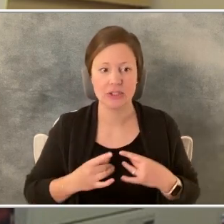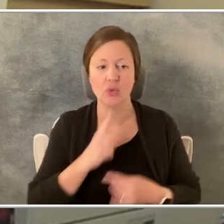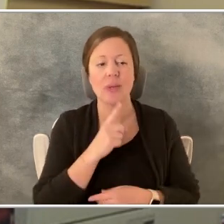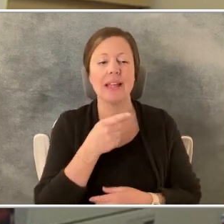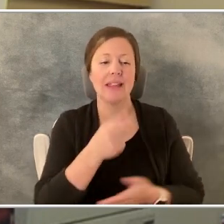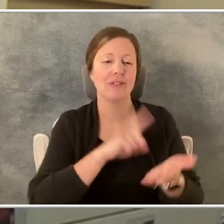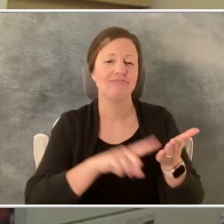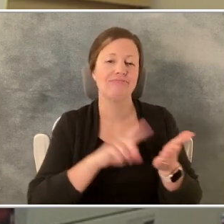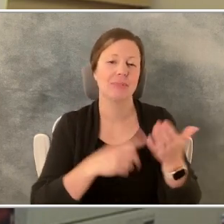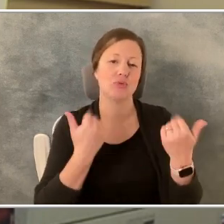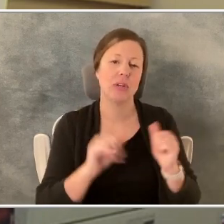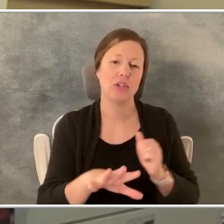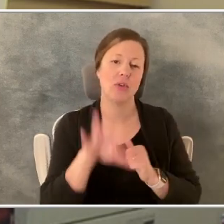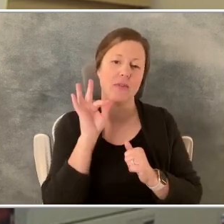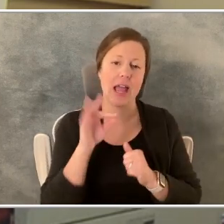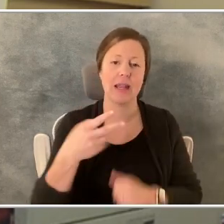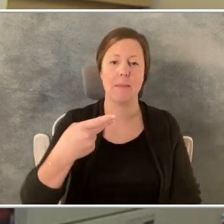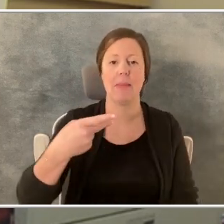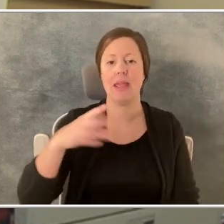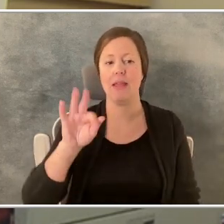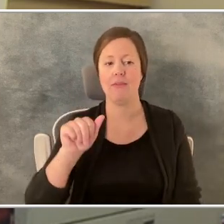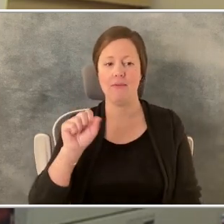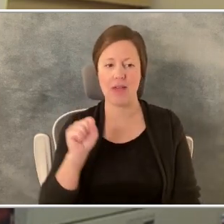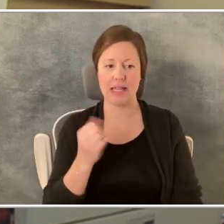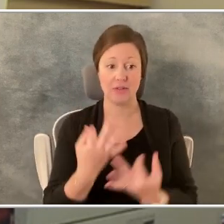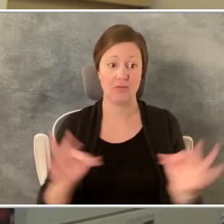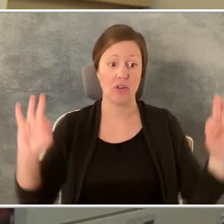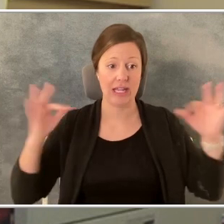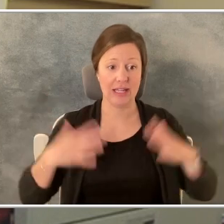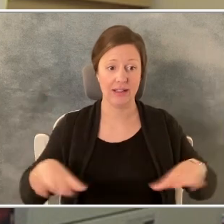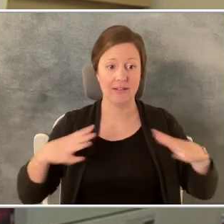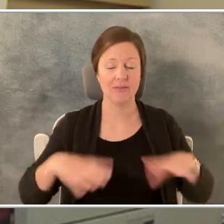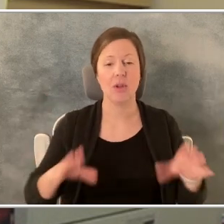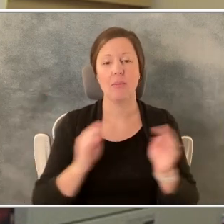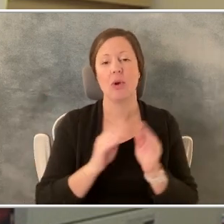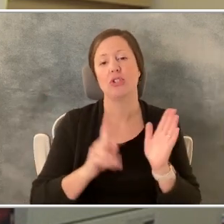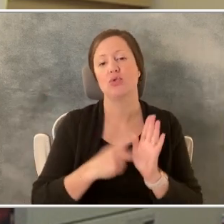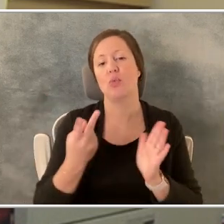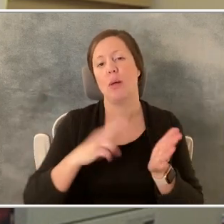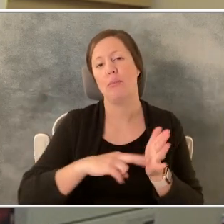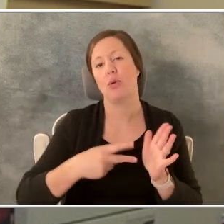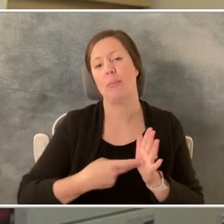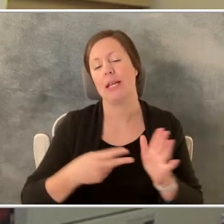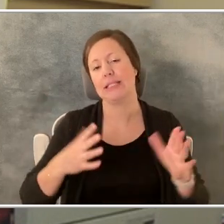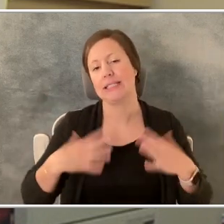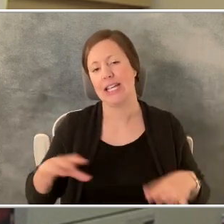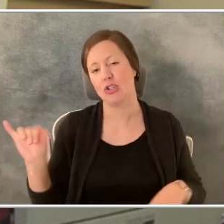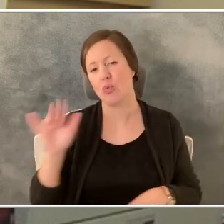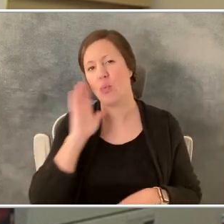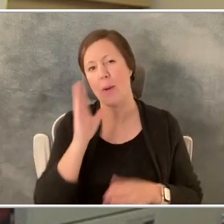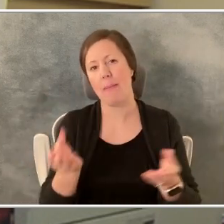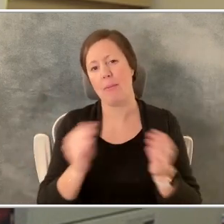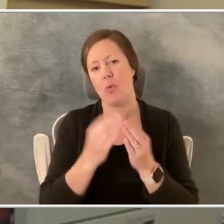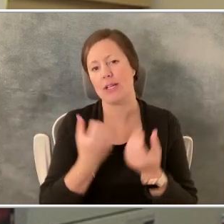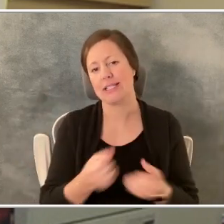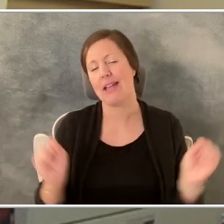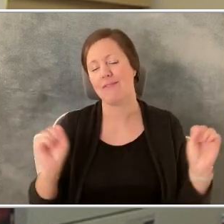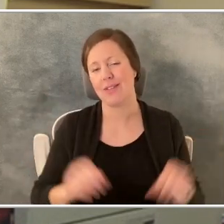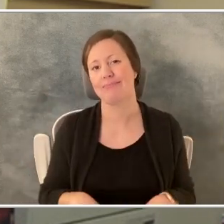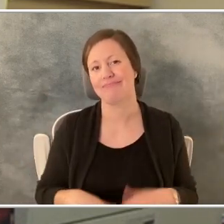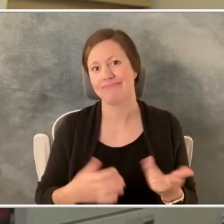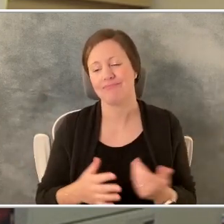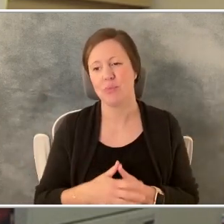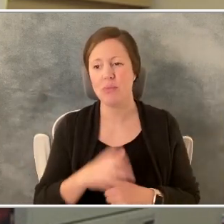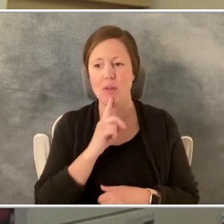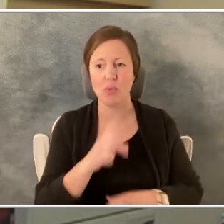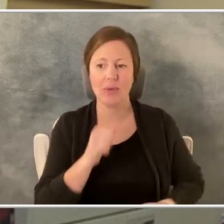be PFAS, PFOS free. They're looking at more dual-purpose gear as well that'll be safer for us. But, not